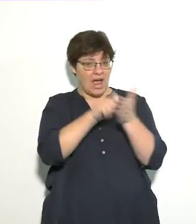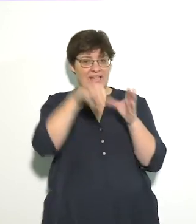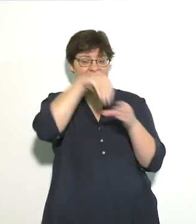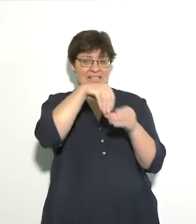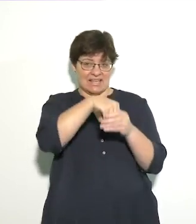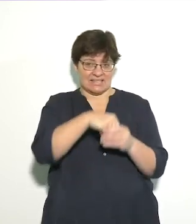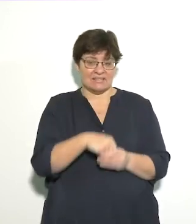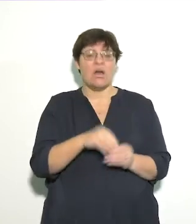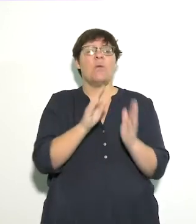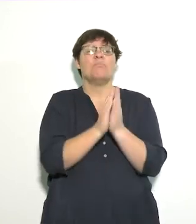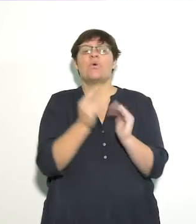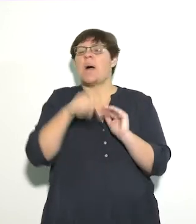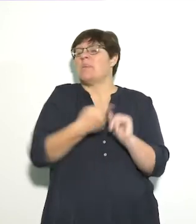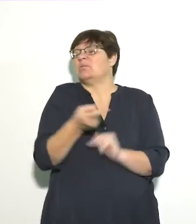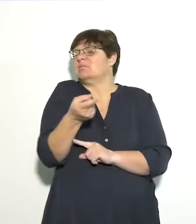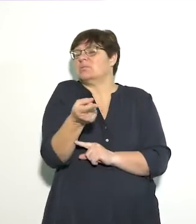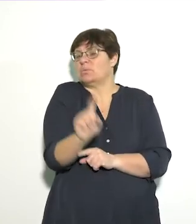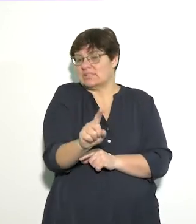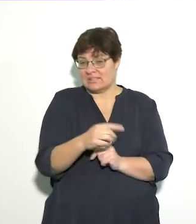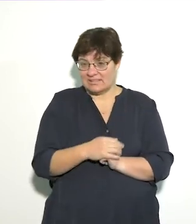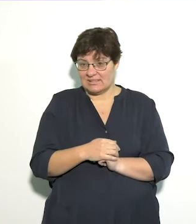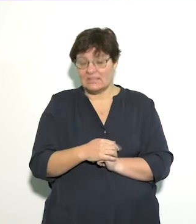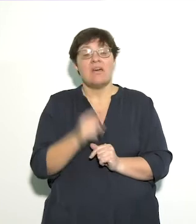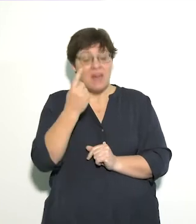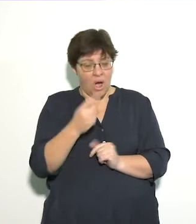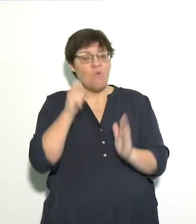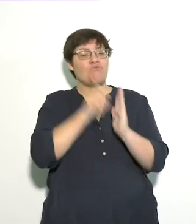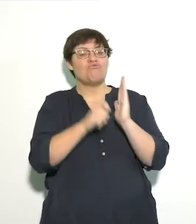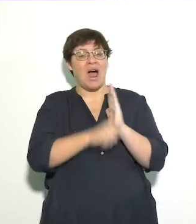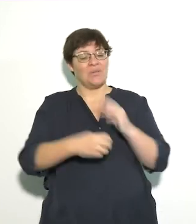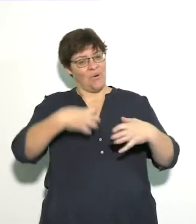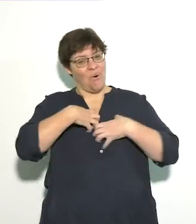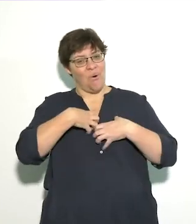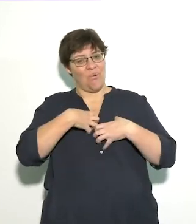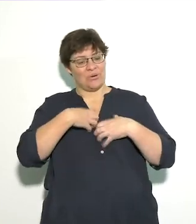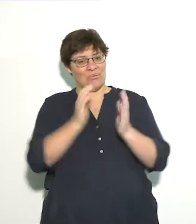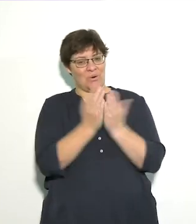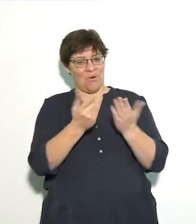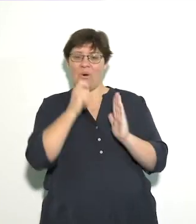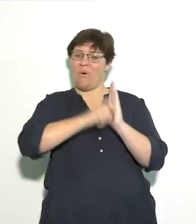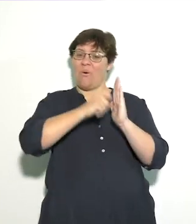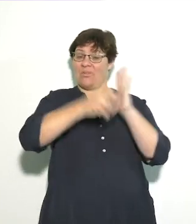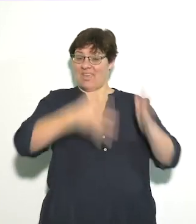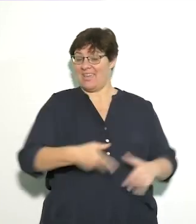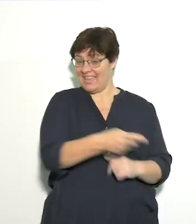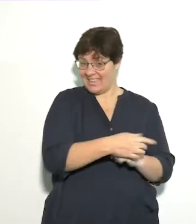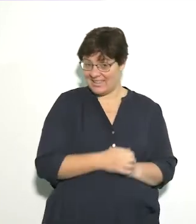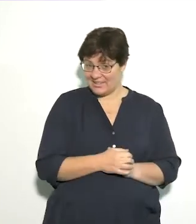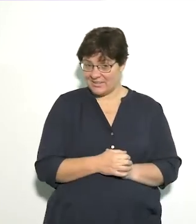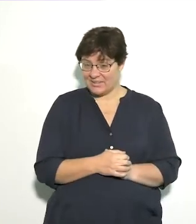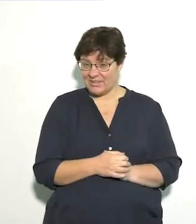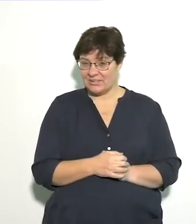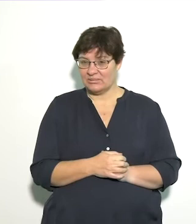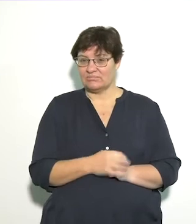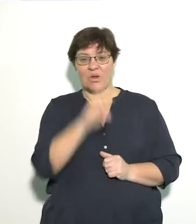write in what the book is all about. So that's where the children become the authors. They make their own books and they do their own writing in their pop-up